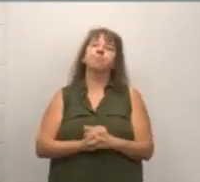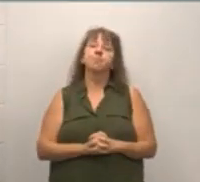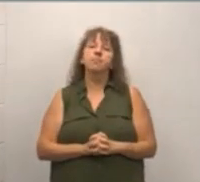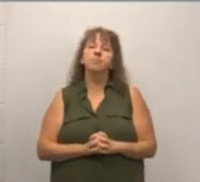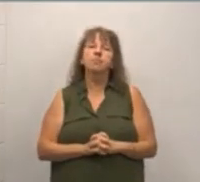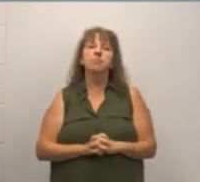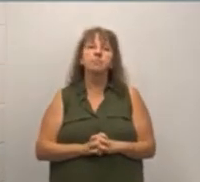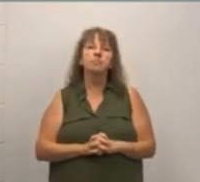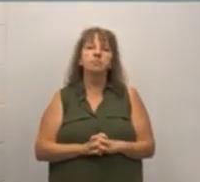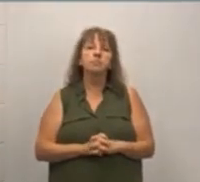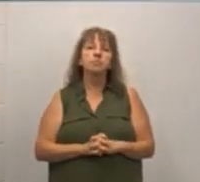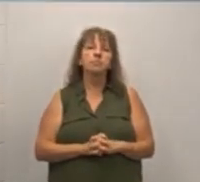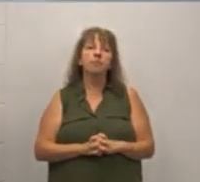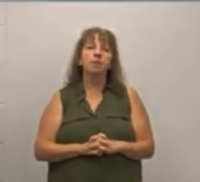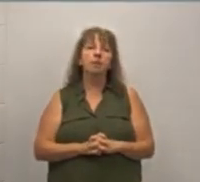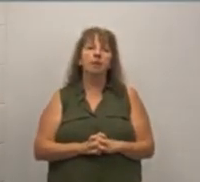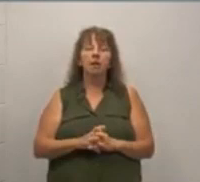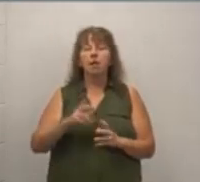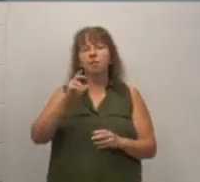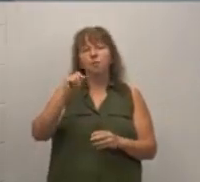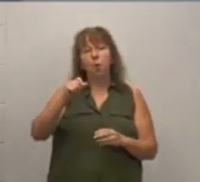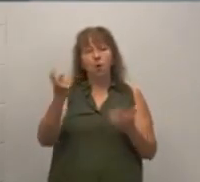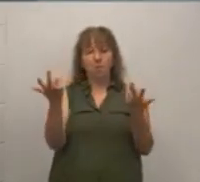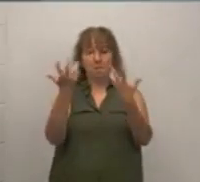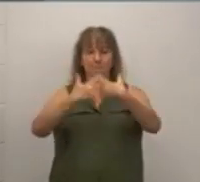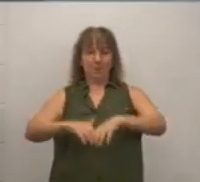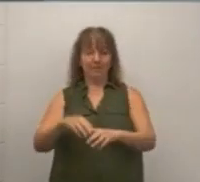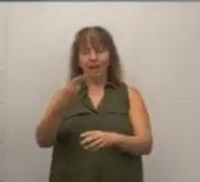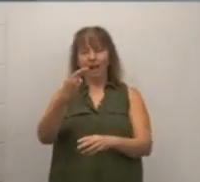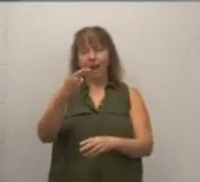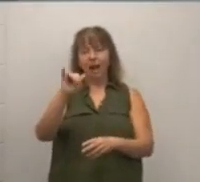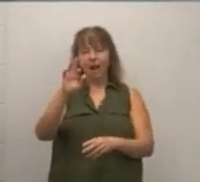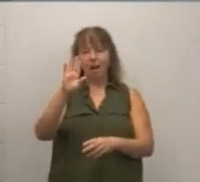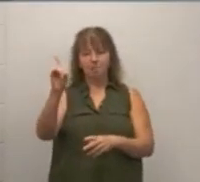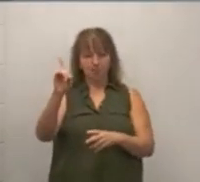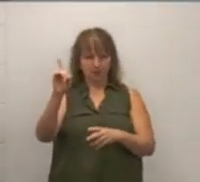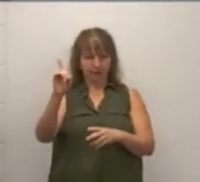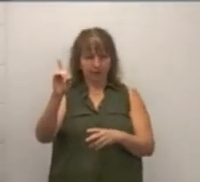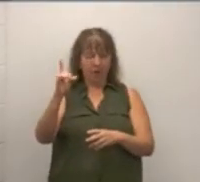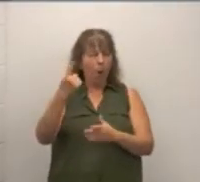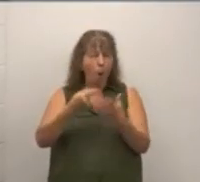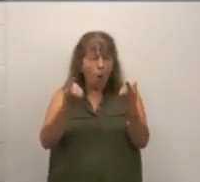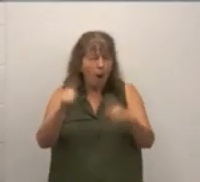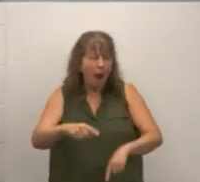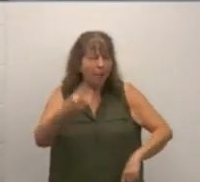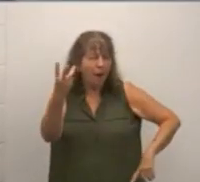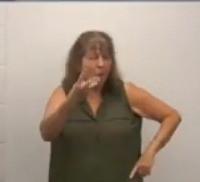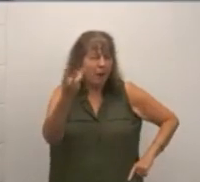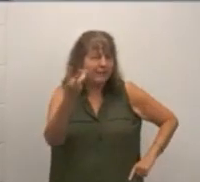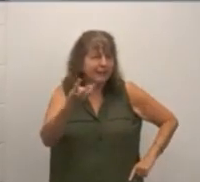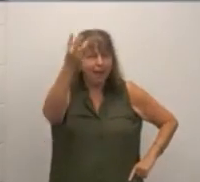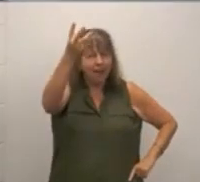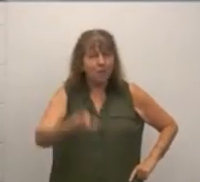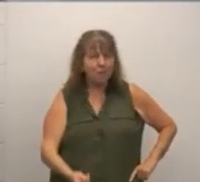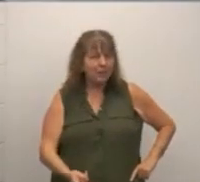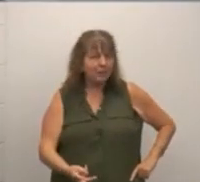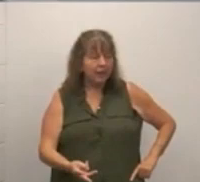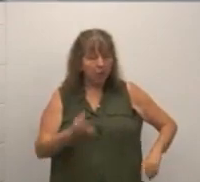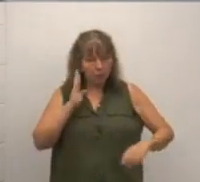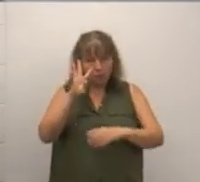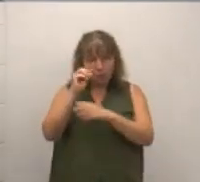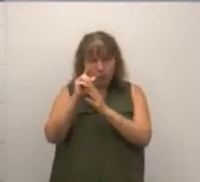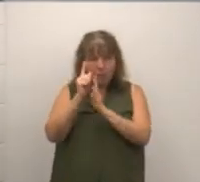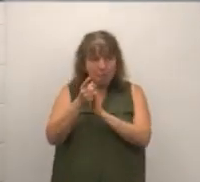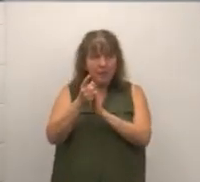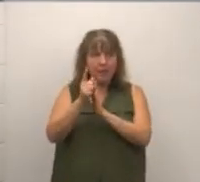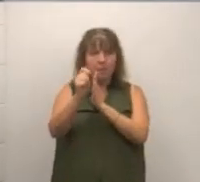What is, for the hybrid model, what will instruction look like on Wednesdays? Are we following the full 40-minute periods, or are they